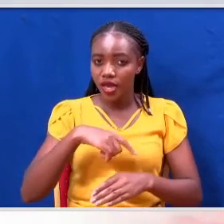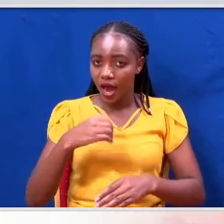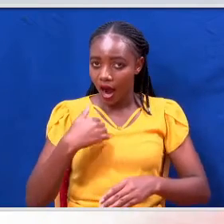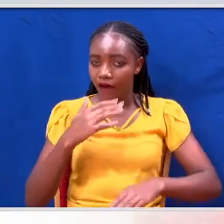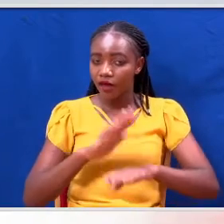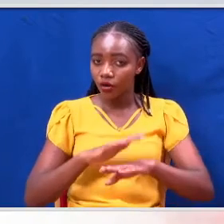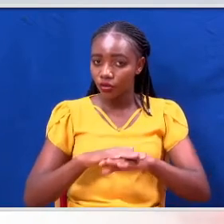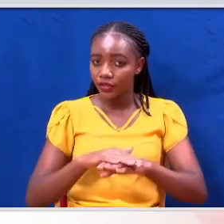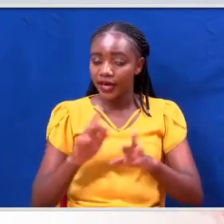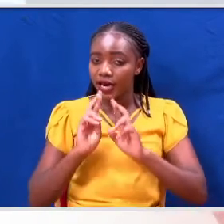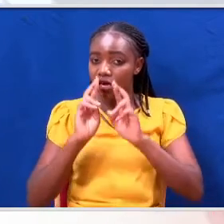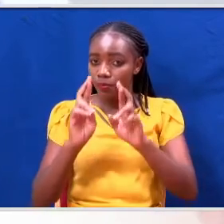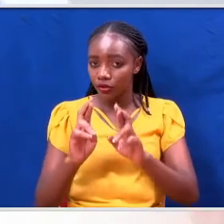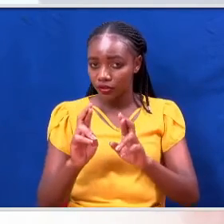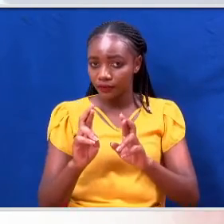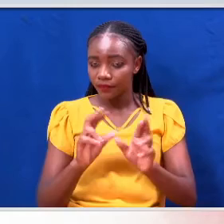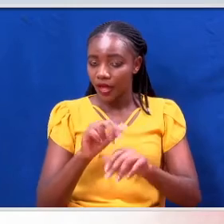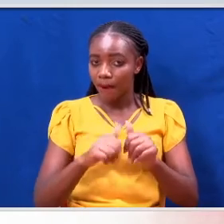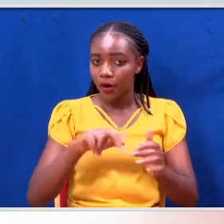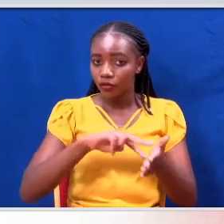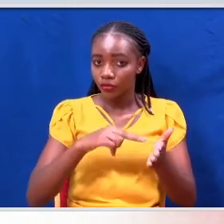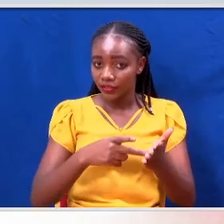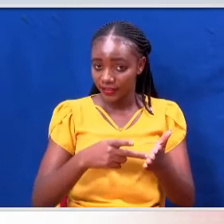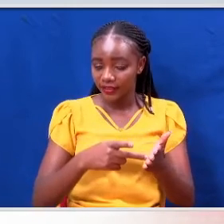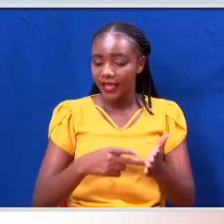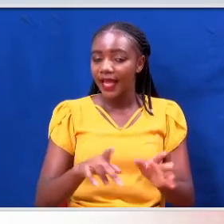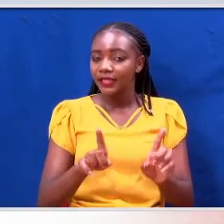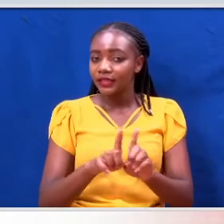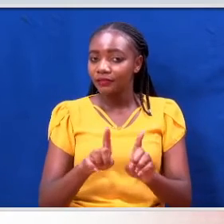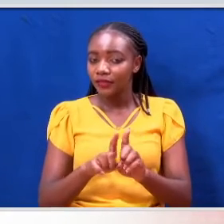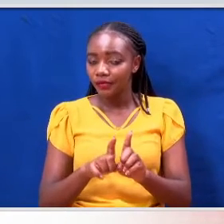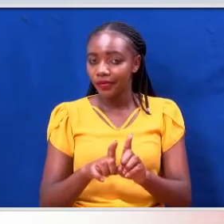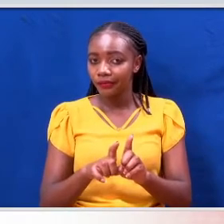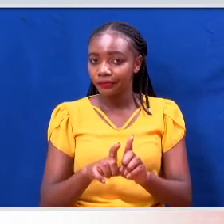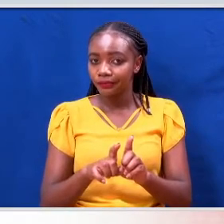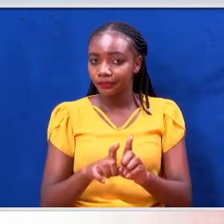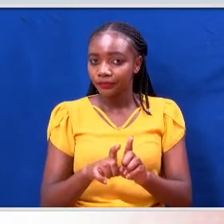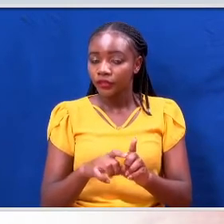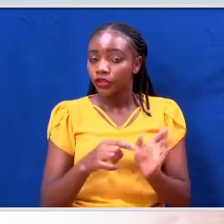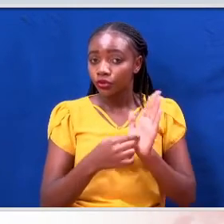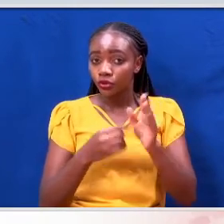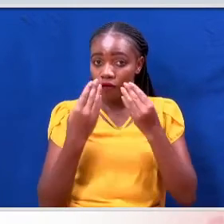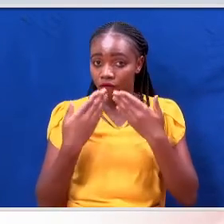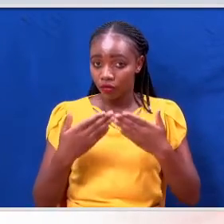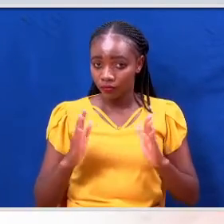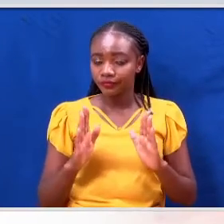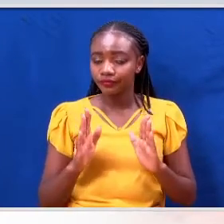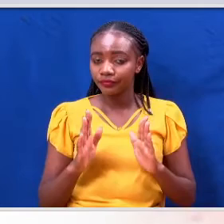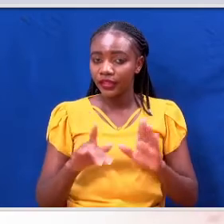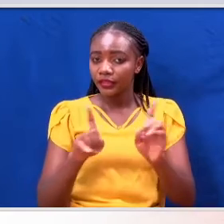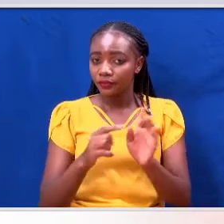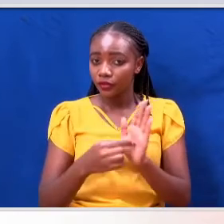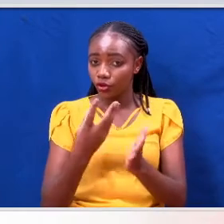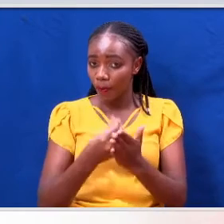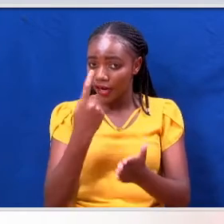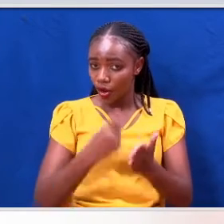comprehensive roadmap from project conceptualization to the actual project completion, to manage cost,